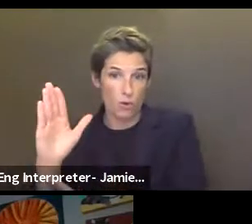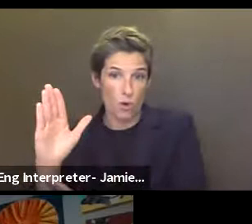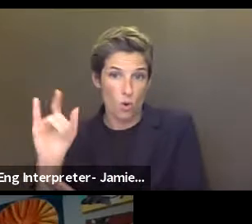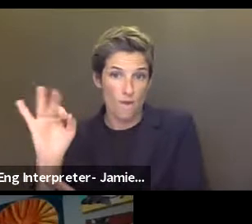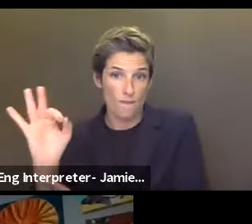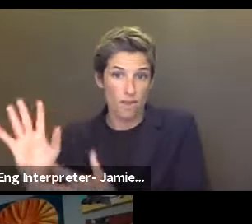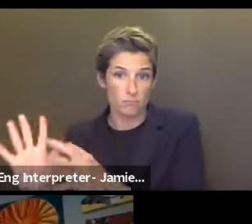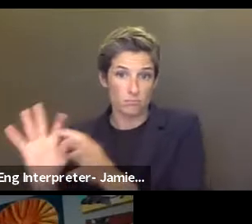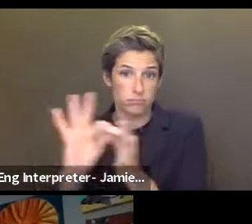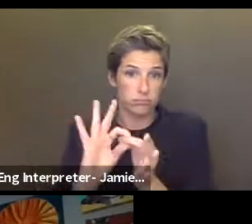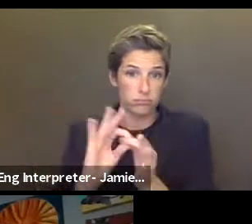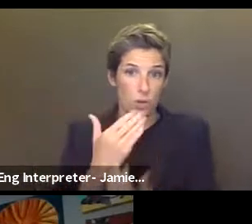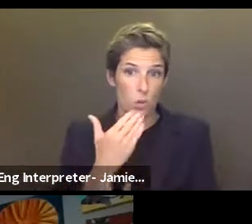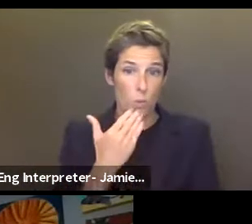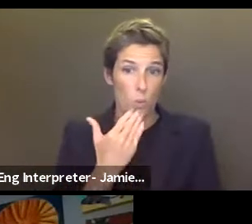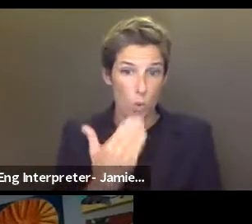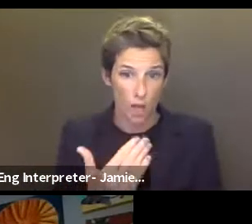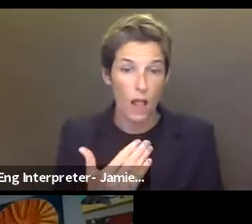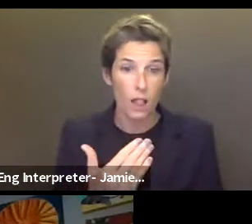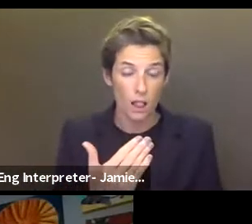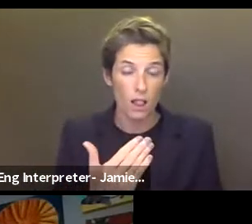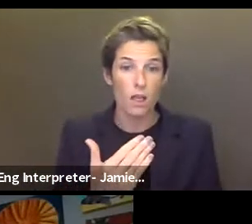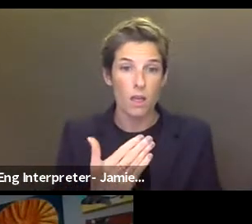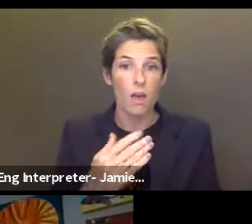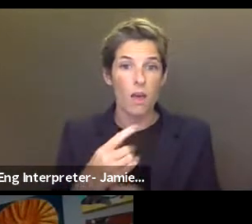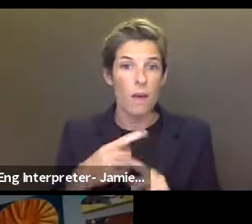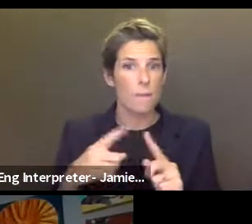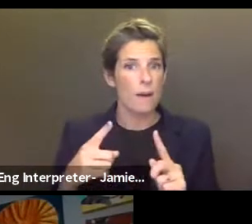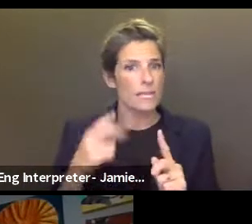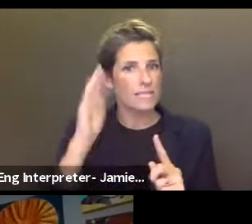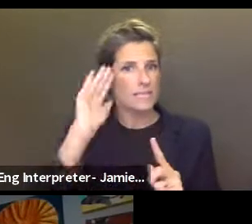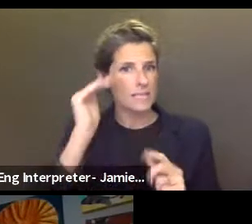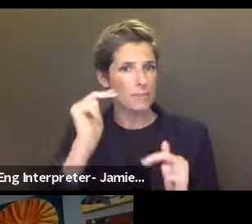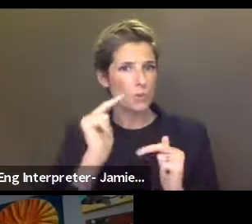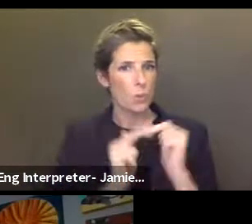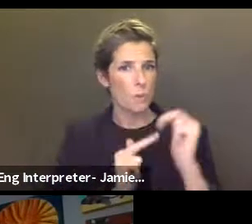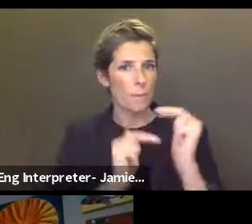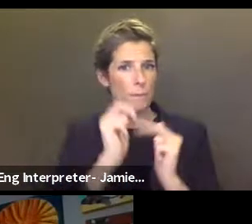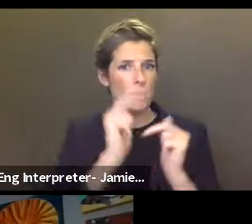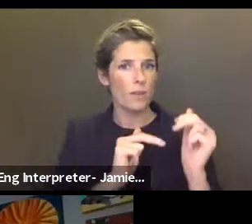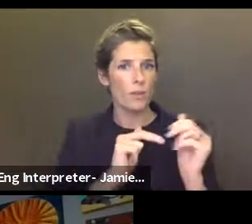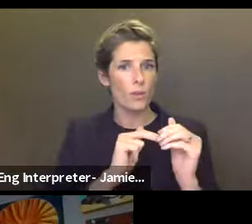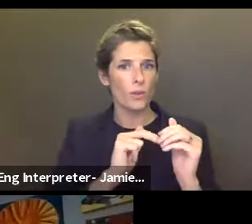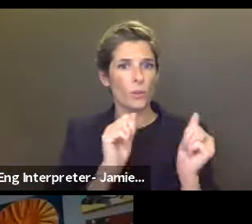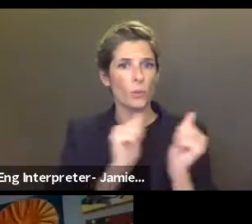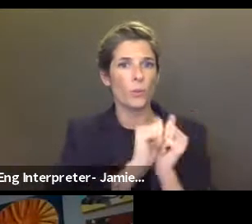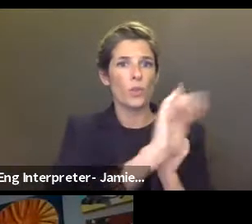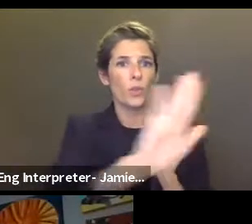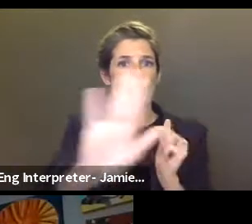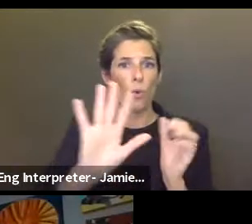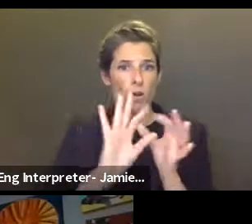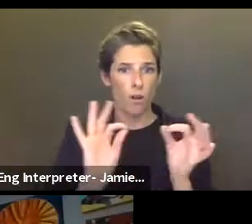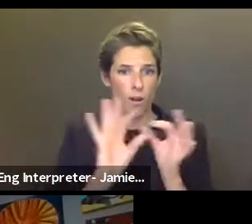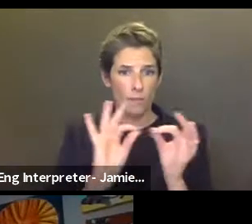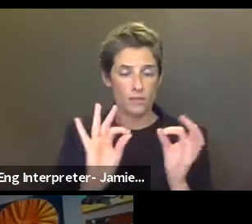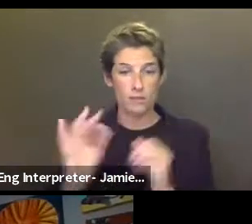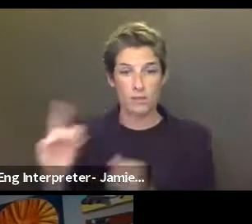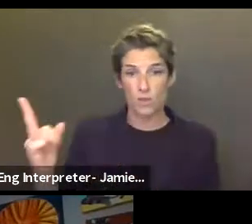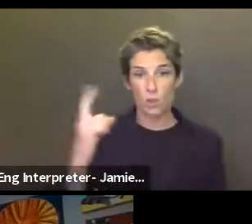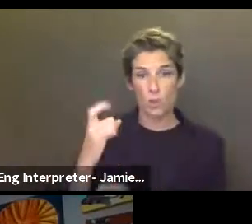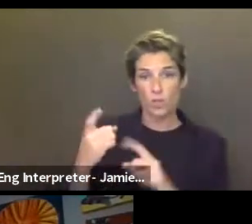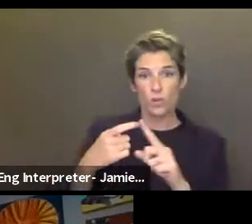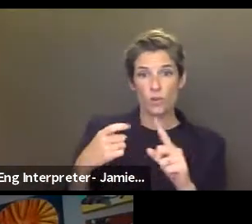with the last one, but I think this will actually allow us to build a bit on the comments you each just made. And this question comes